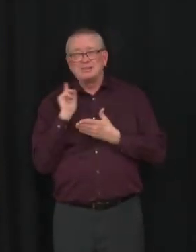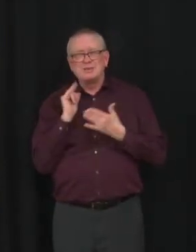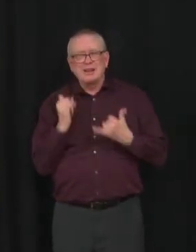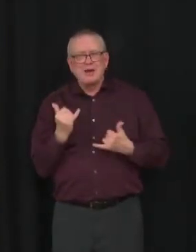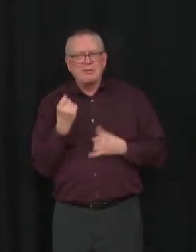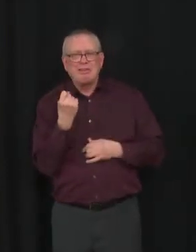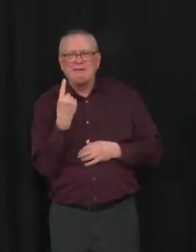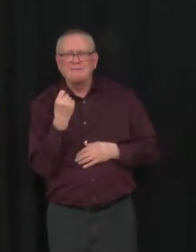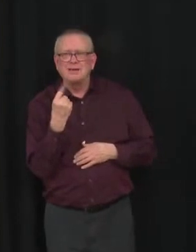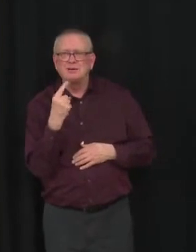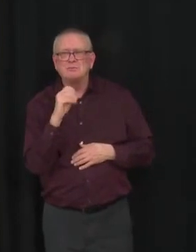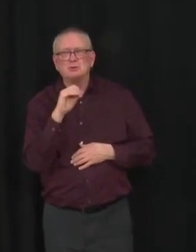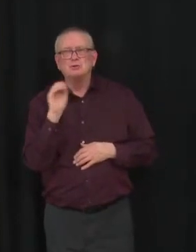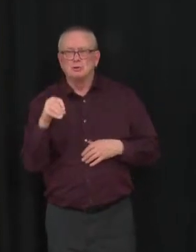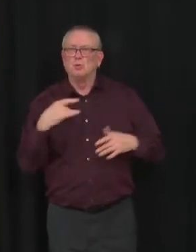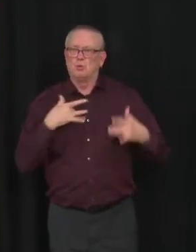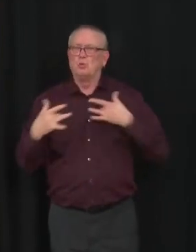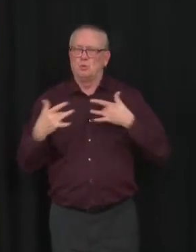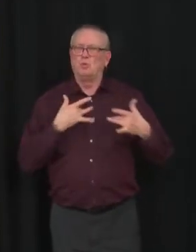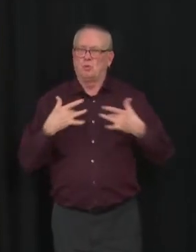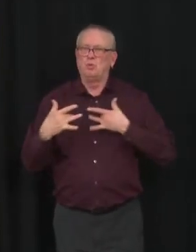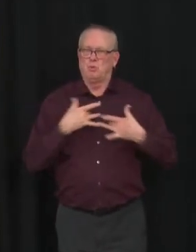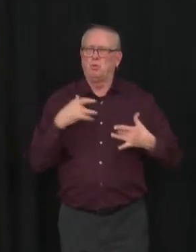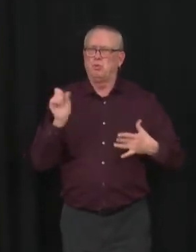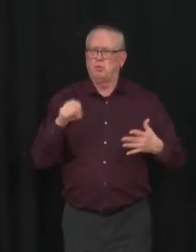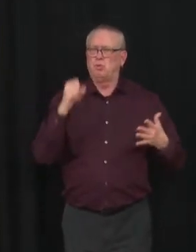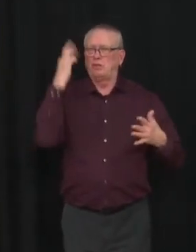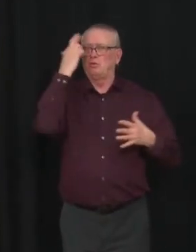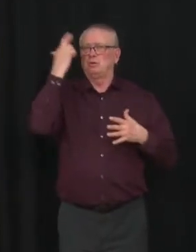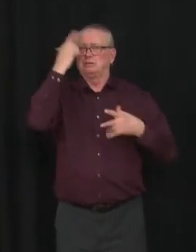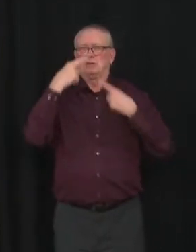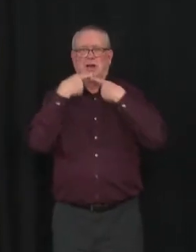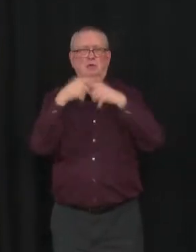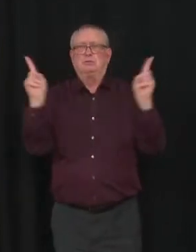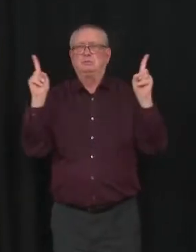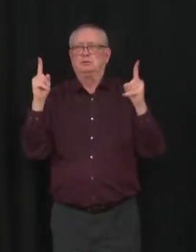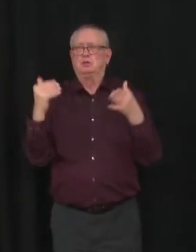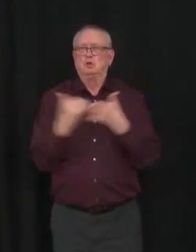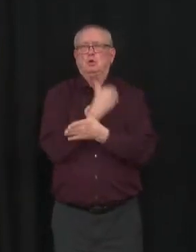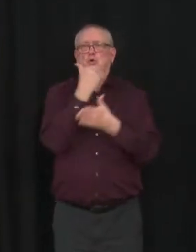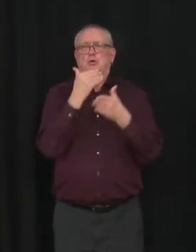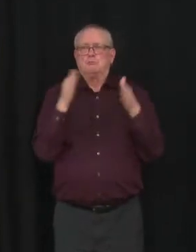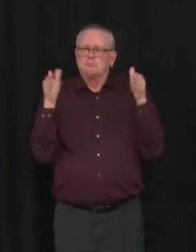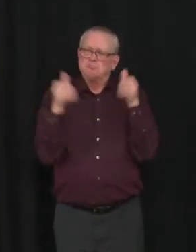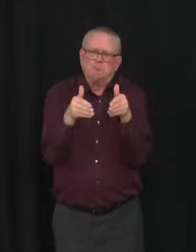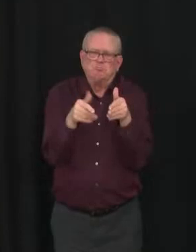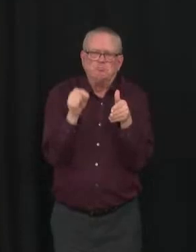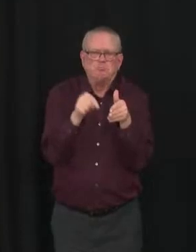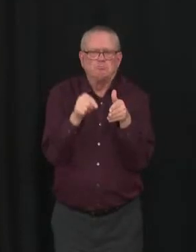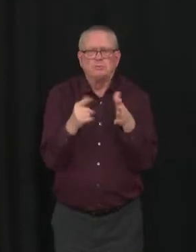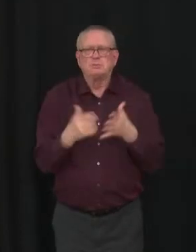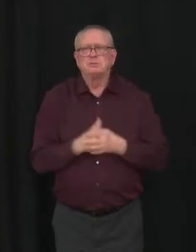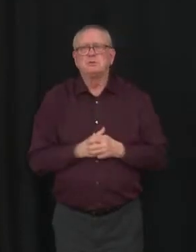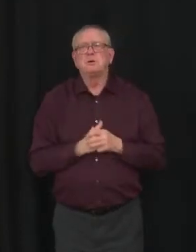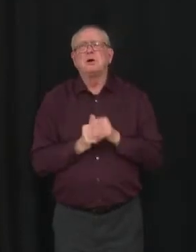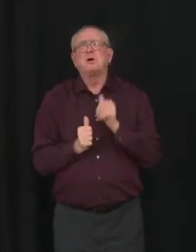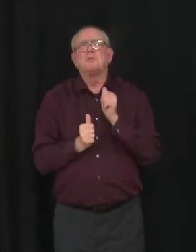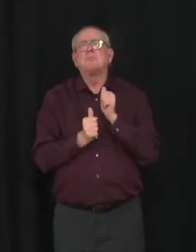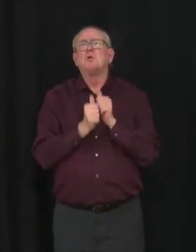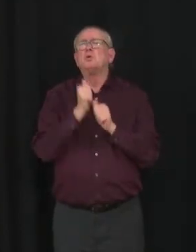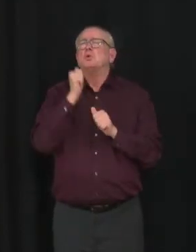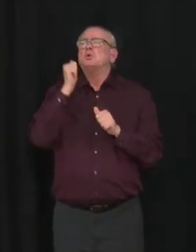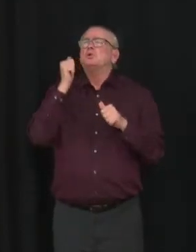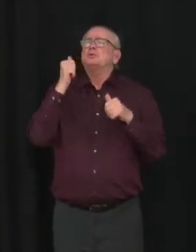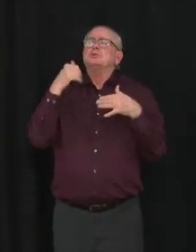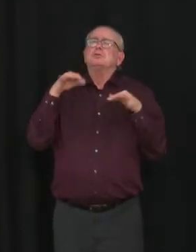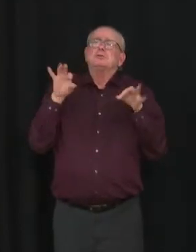these measures. But most importantly, let's keep our eye on the target here. The single most important thing, it's